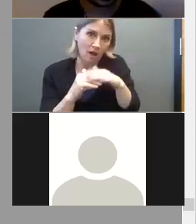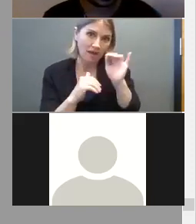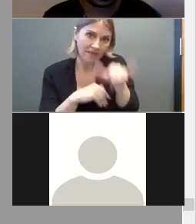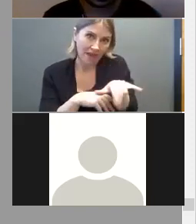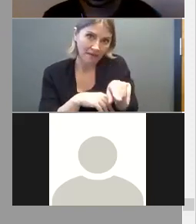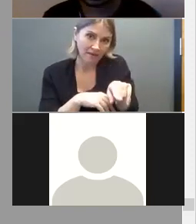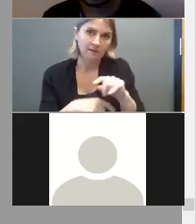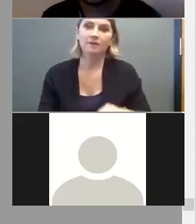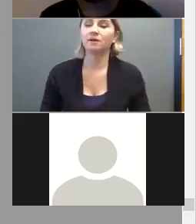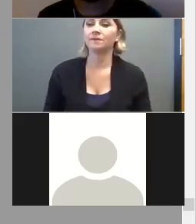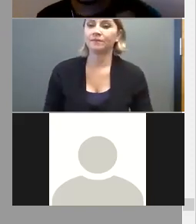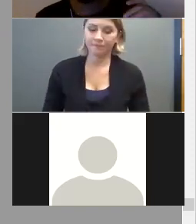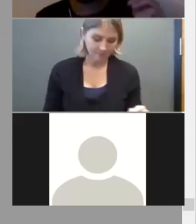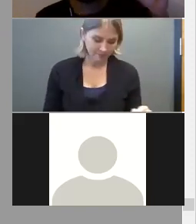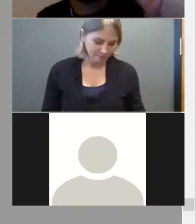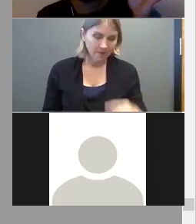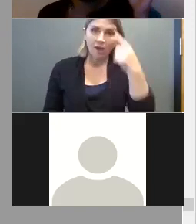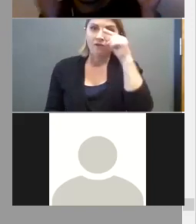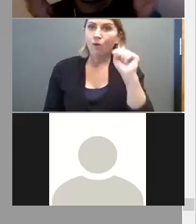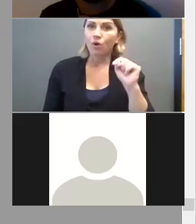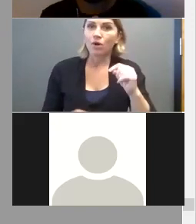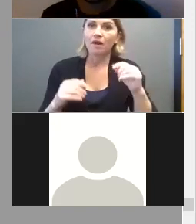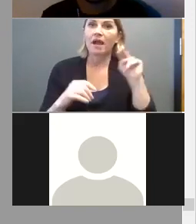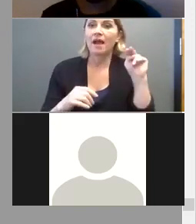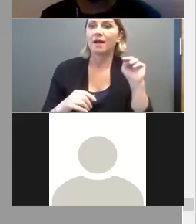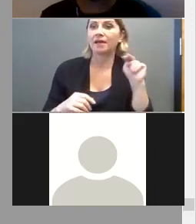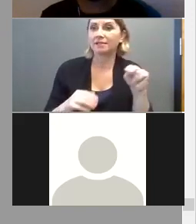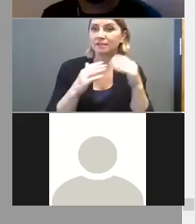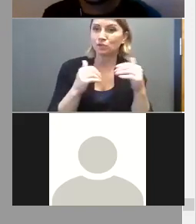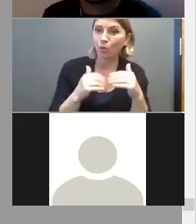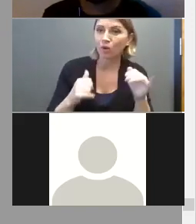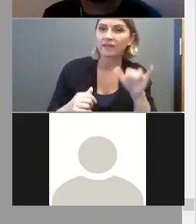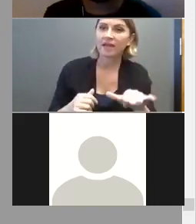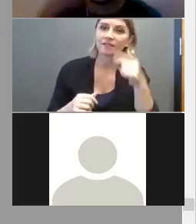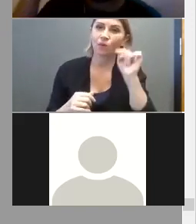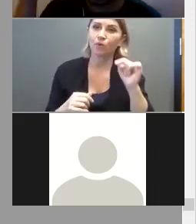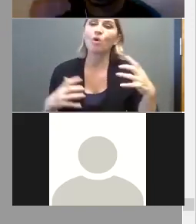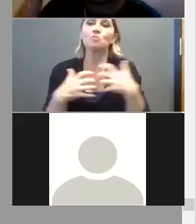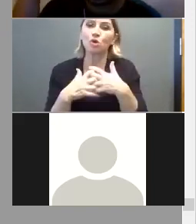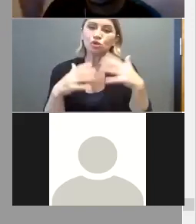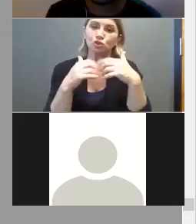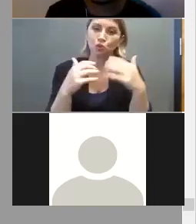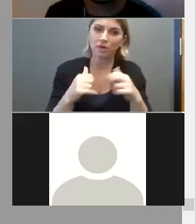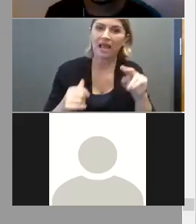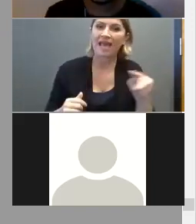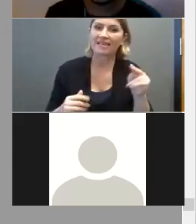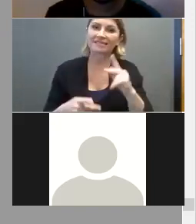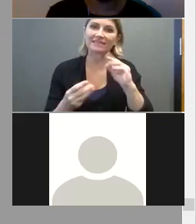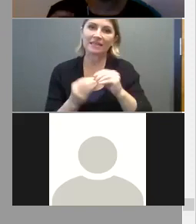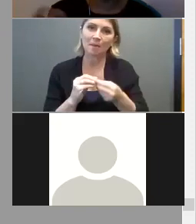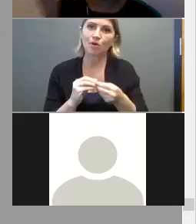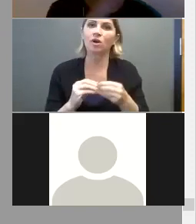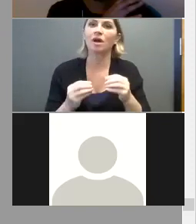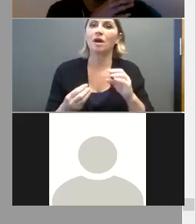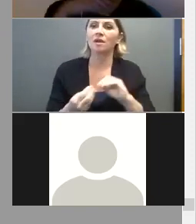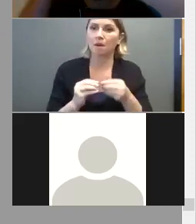sense? For merge sort, n is the size of your array. For Fibonacci numbers, n is the number of Fibonacci numbers that we are